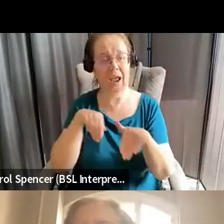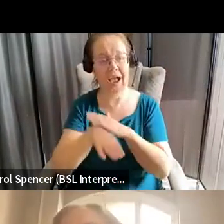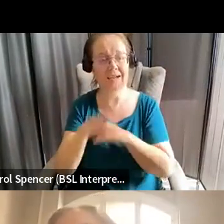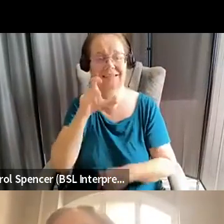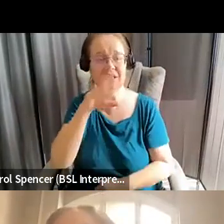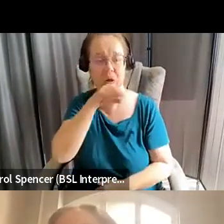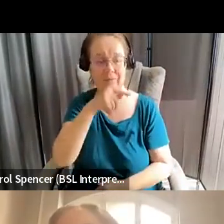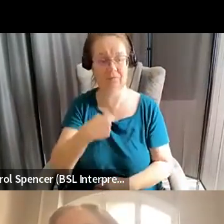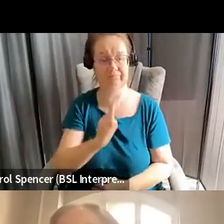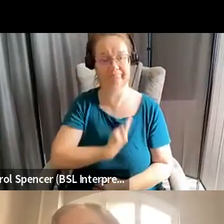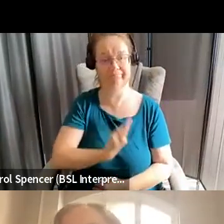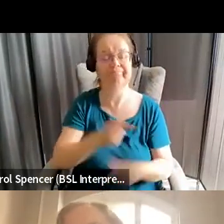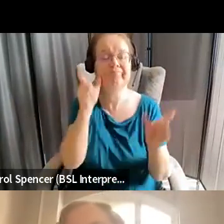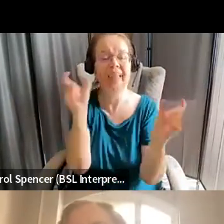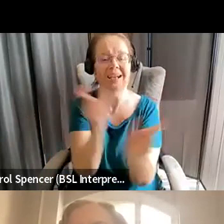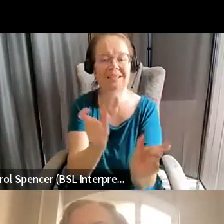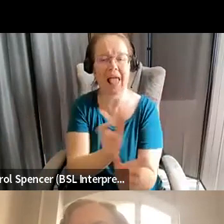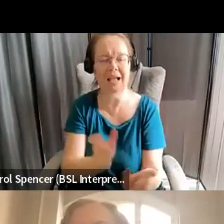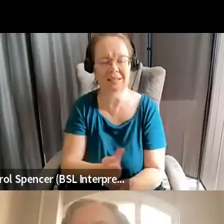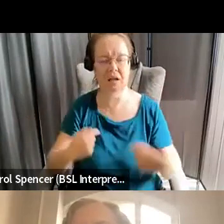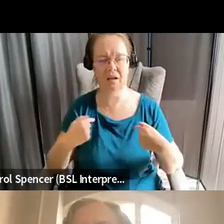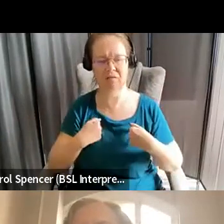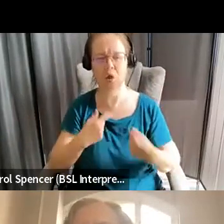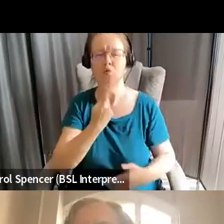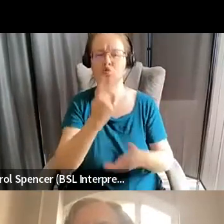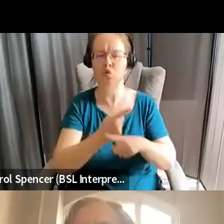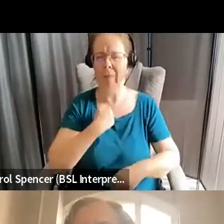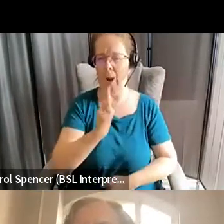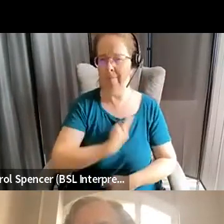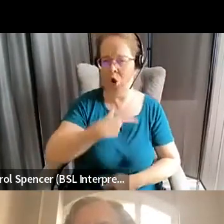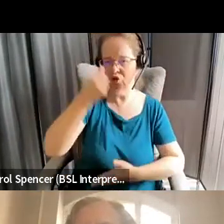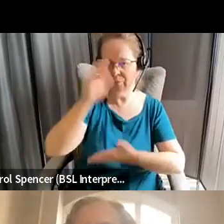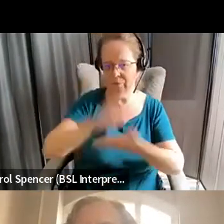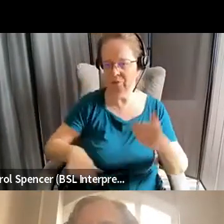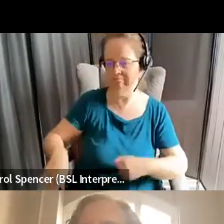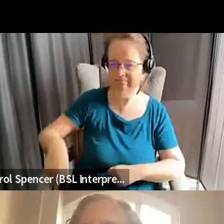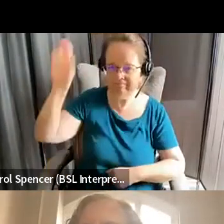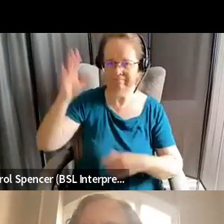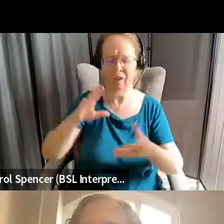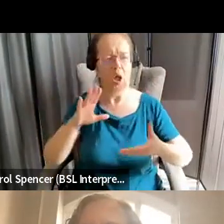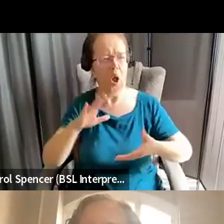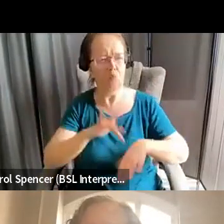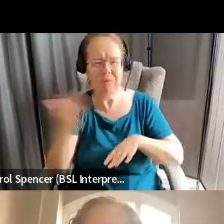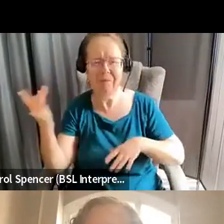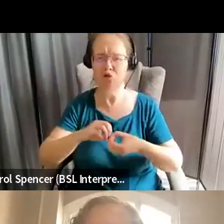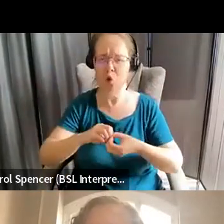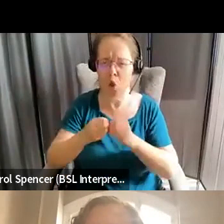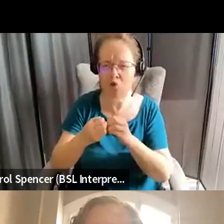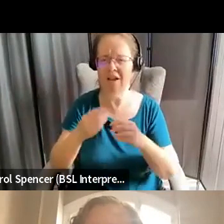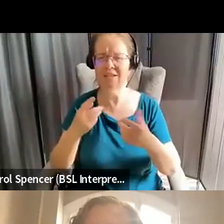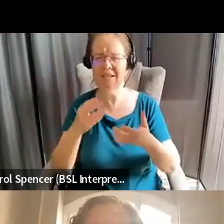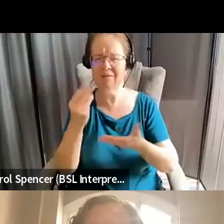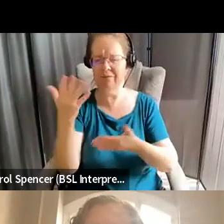And I myself have dyslexia, so I'll be chatting a little bit about my personal experiences coming from a professional creative background with dyslexia.